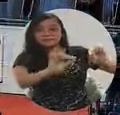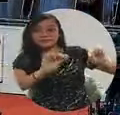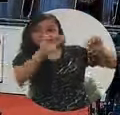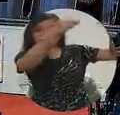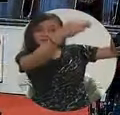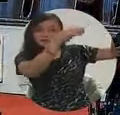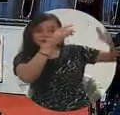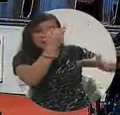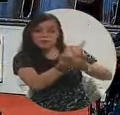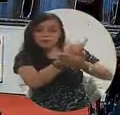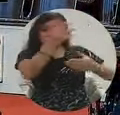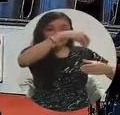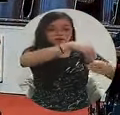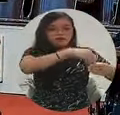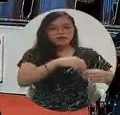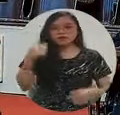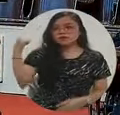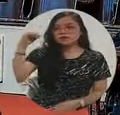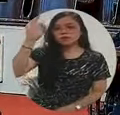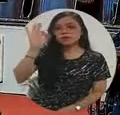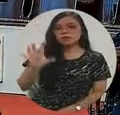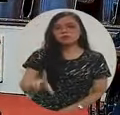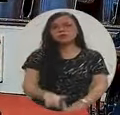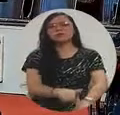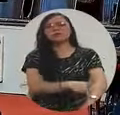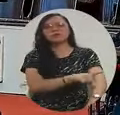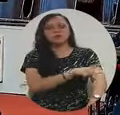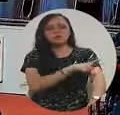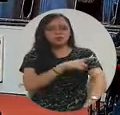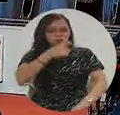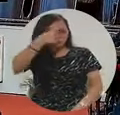magisoon, dugay ko makakataon ko paon sa pag-abli ato.